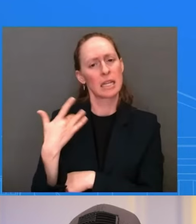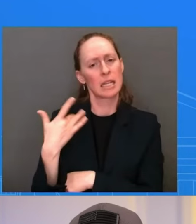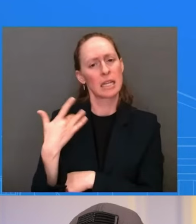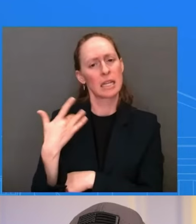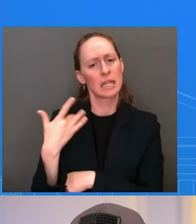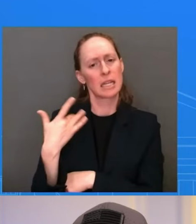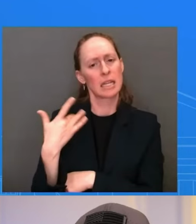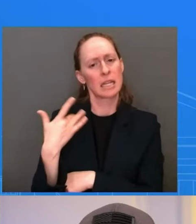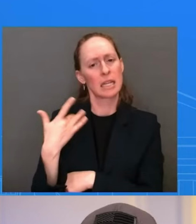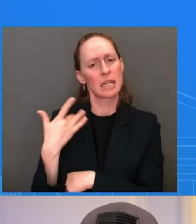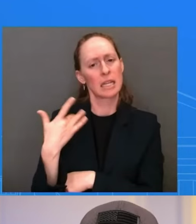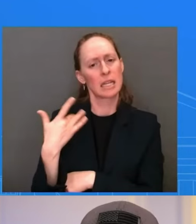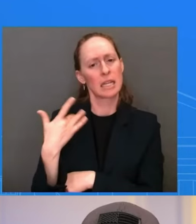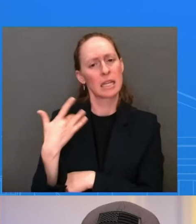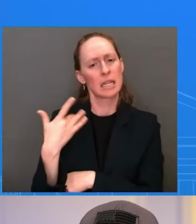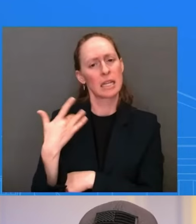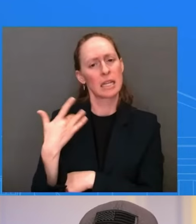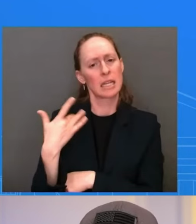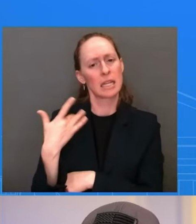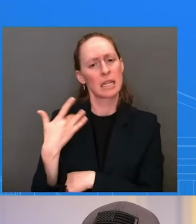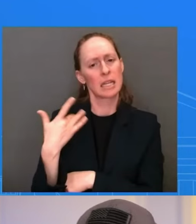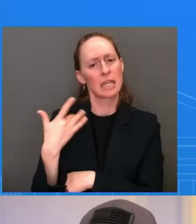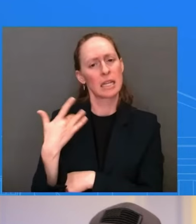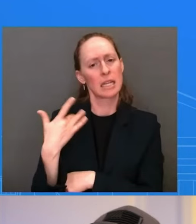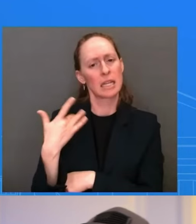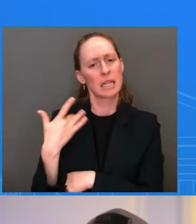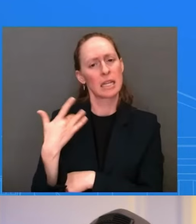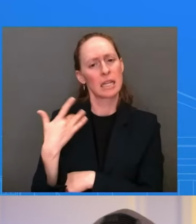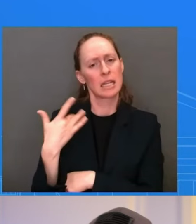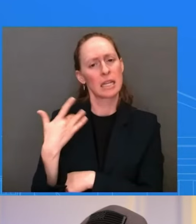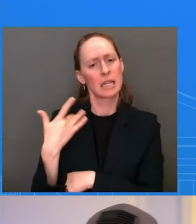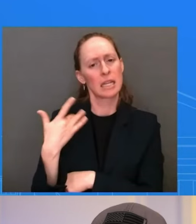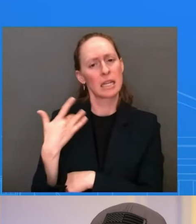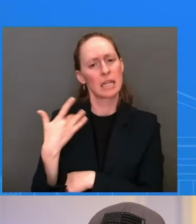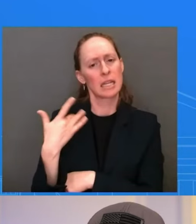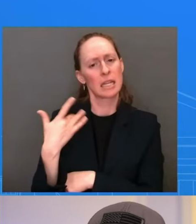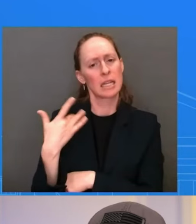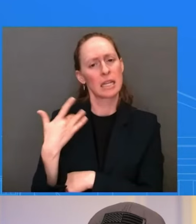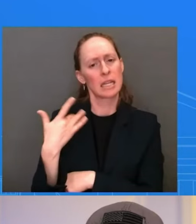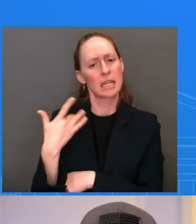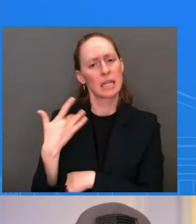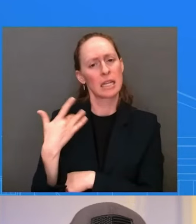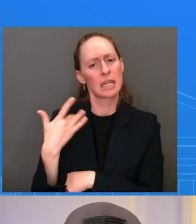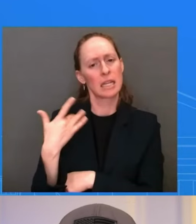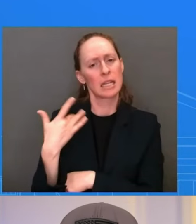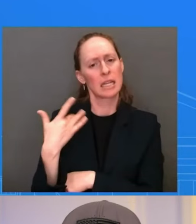the Democrats have the balls to sit there going, hey, another 4 years, huh? Another 4 years out of this guy.